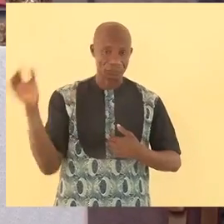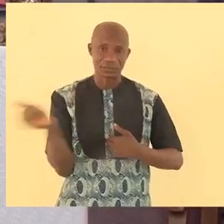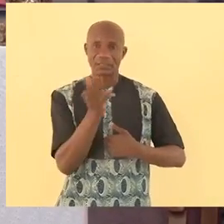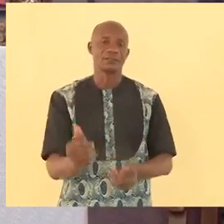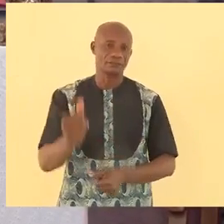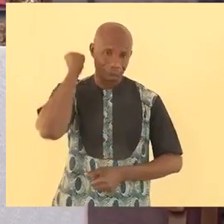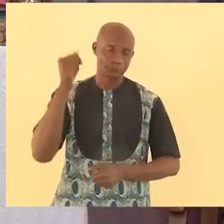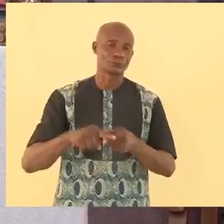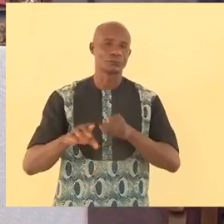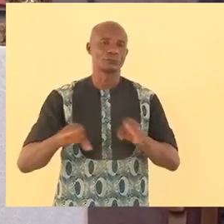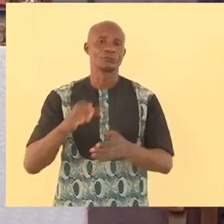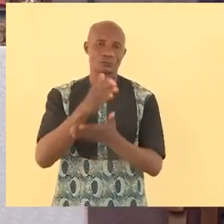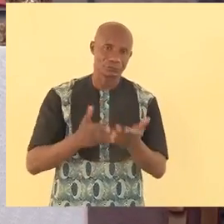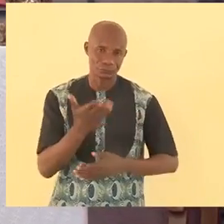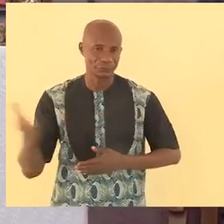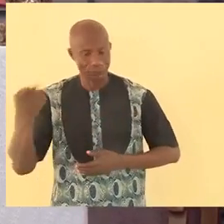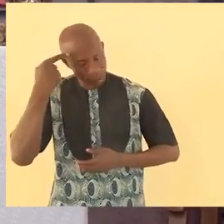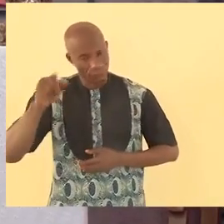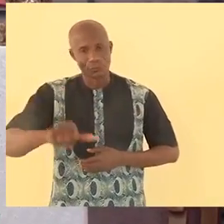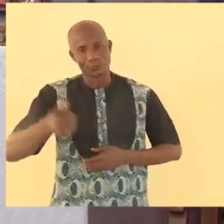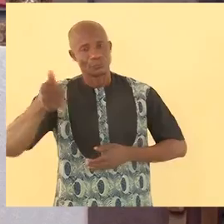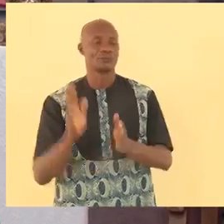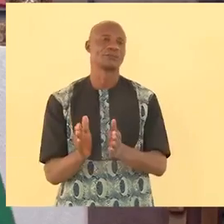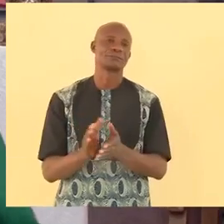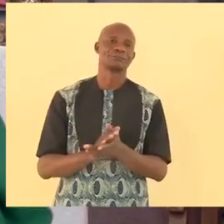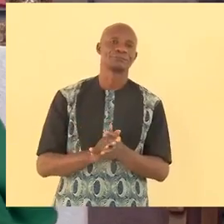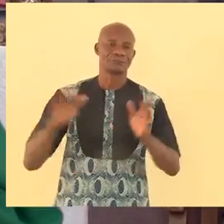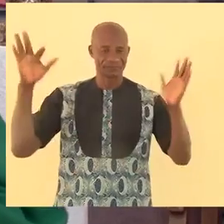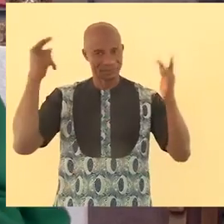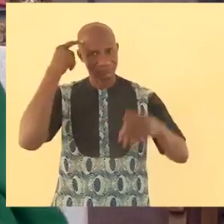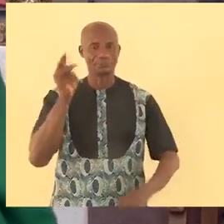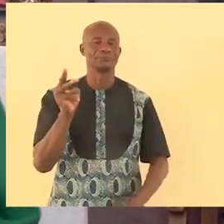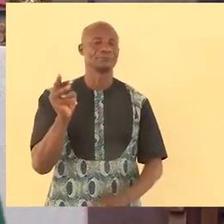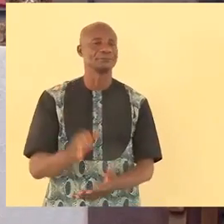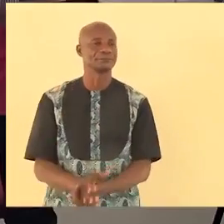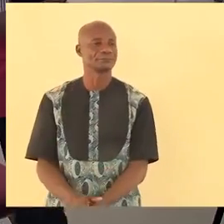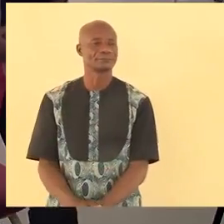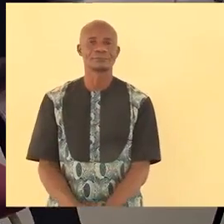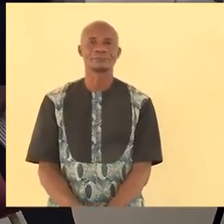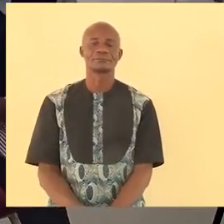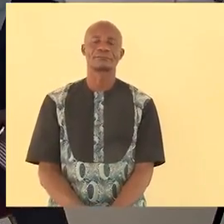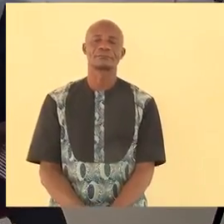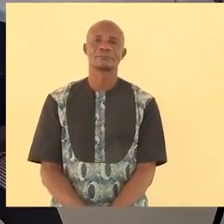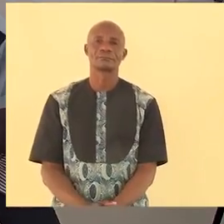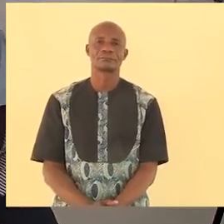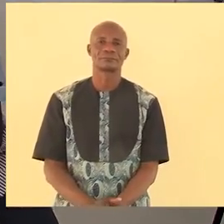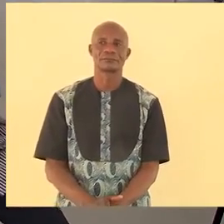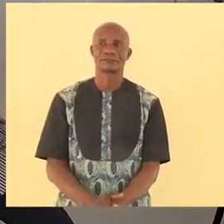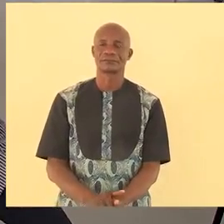but because they refuse to do something for others, just like what Dr. Helen has said. Let's put our hands together for him.